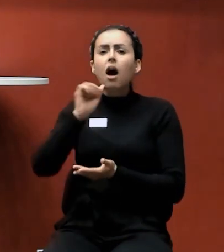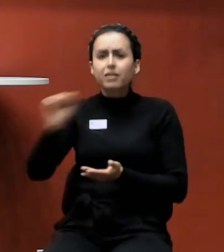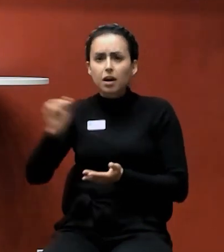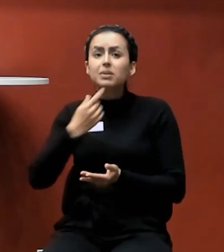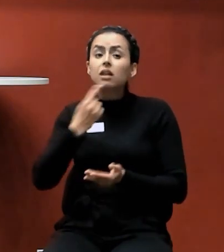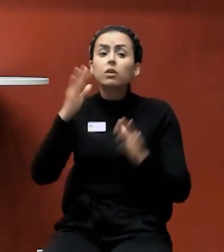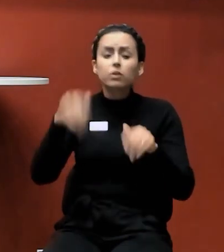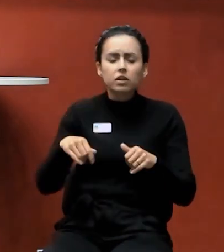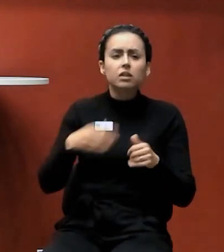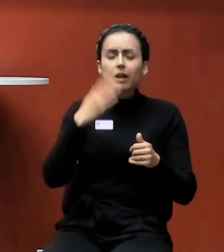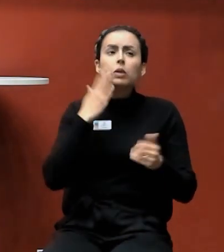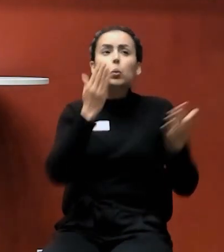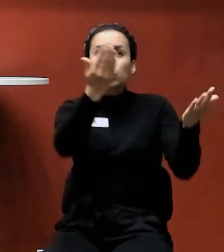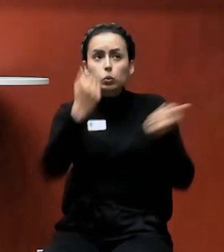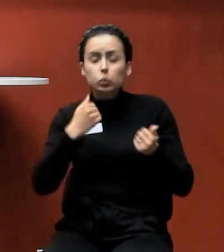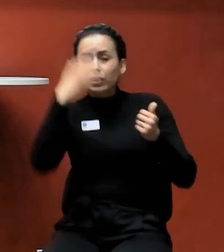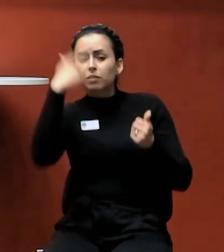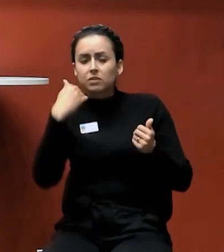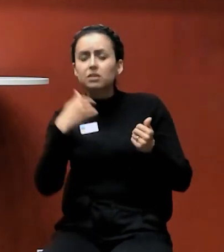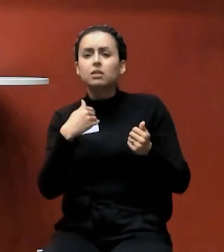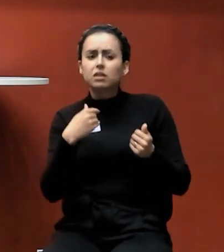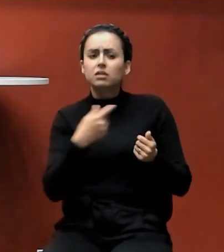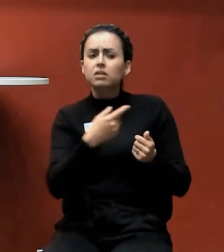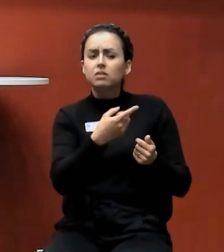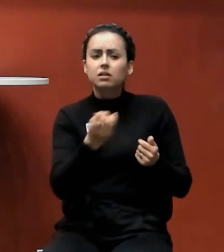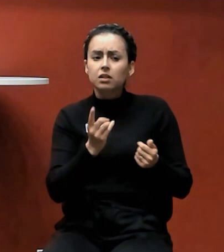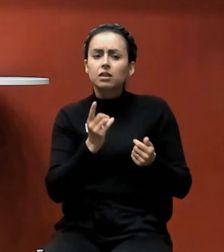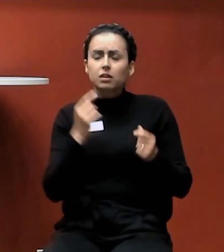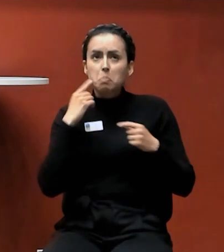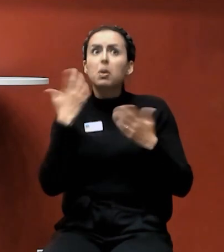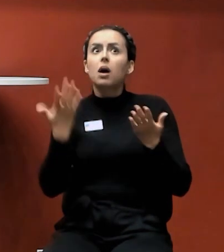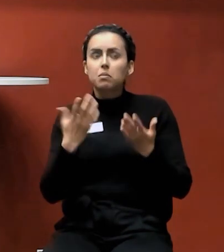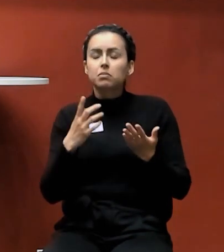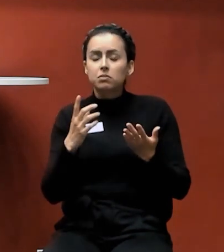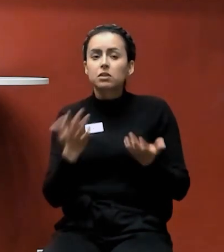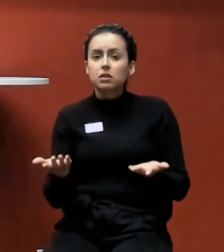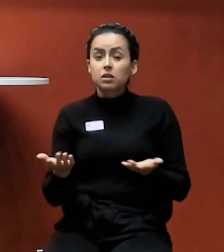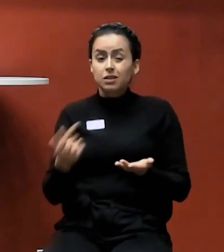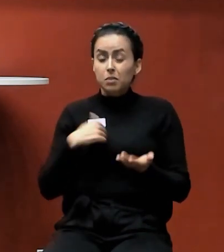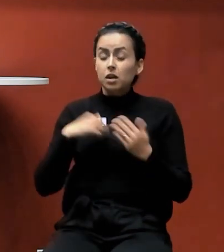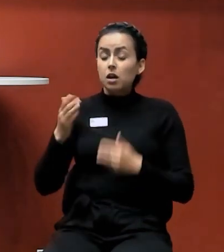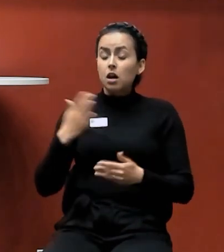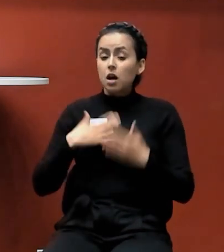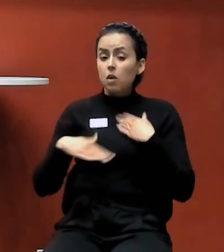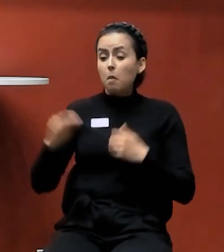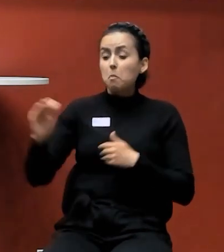make them understand. And I want to go back to this tokenism, or maybe